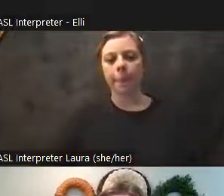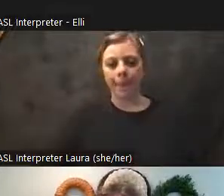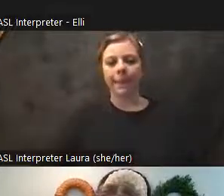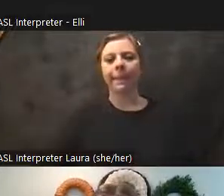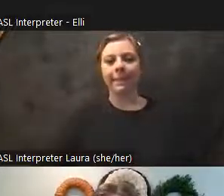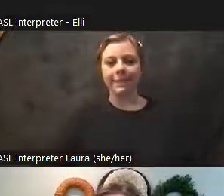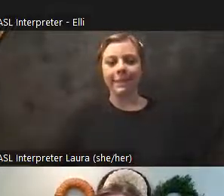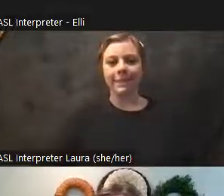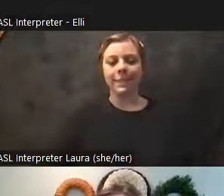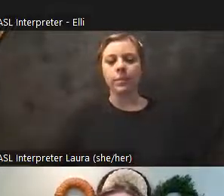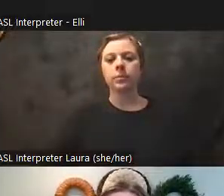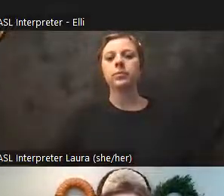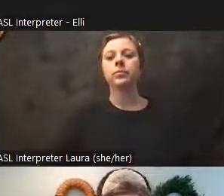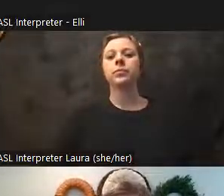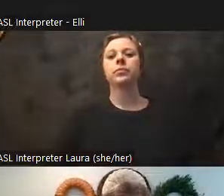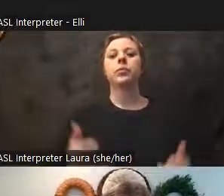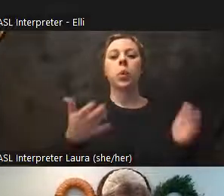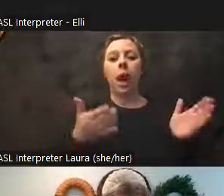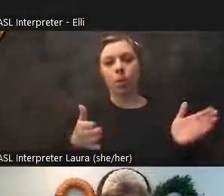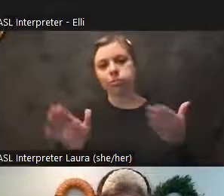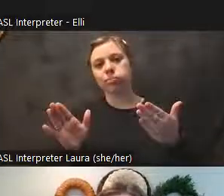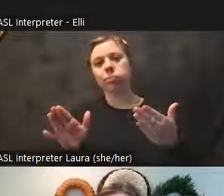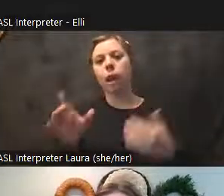So transitioning a little bit to false reporting.